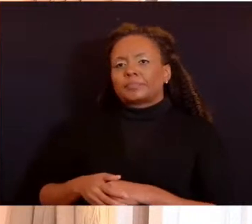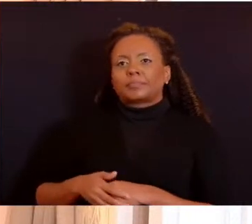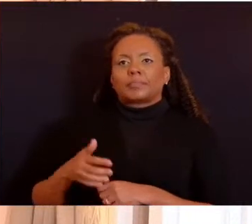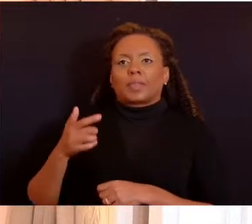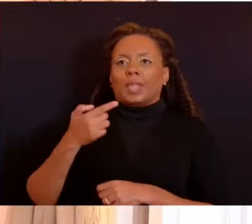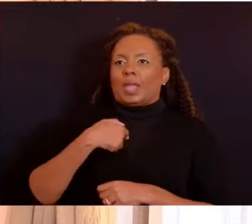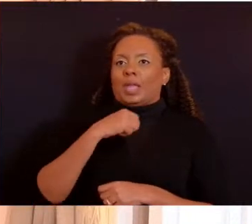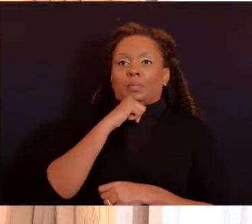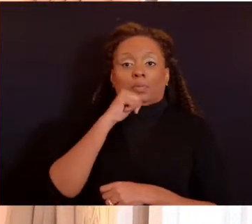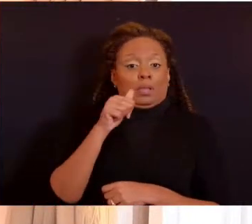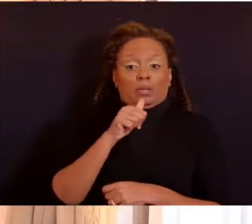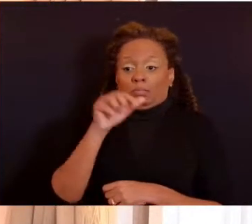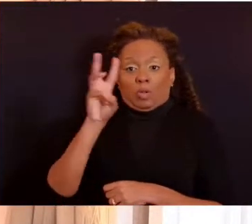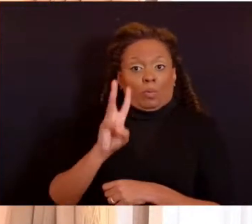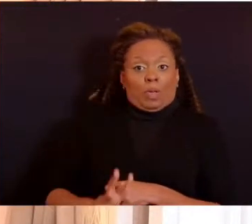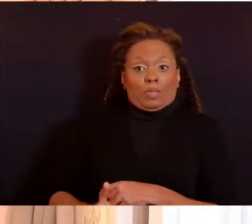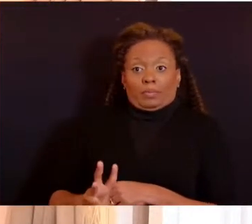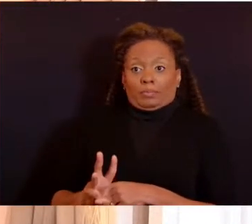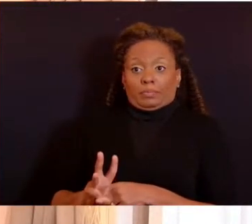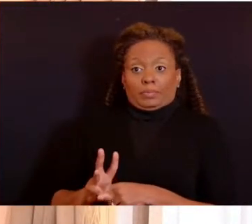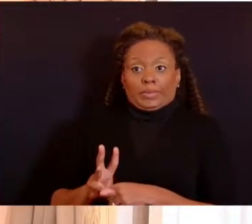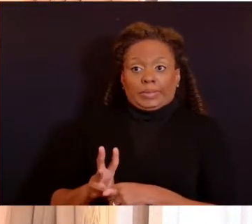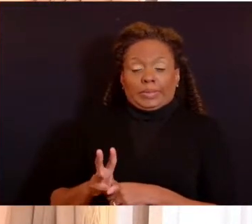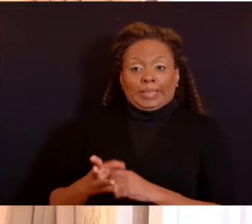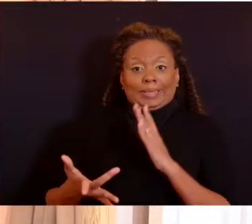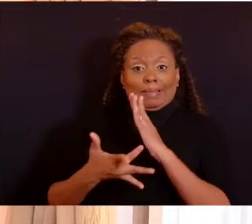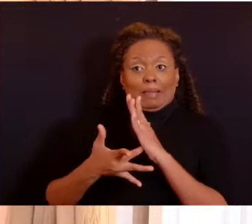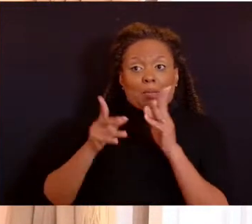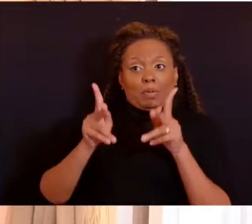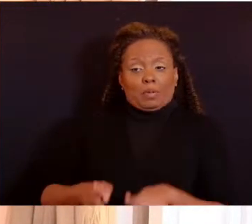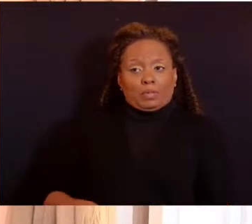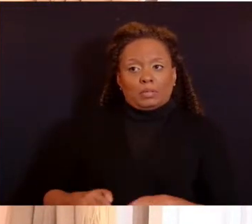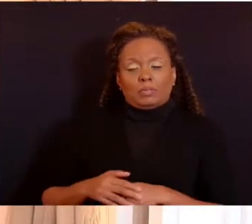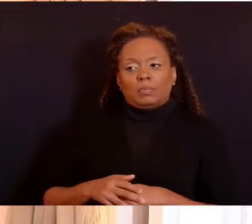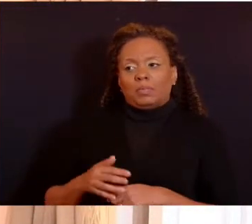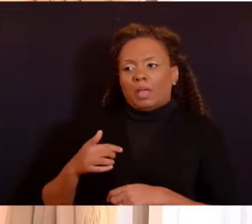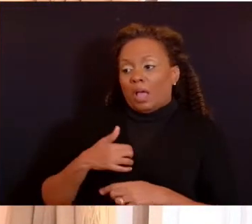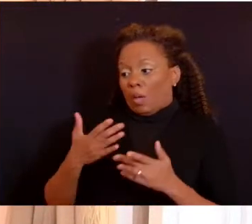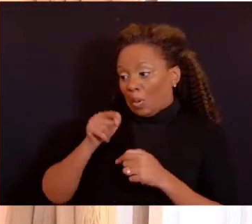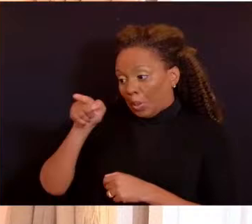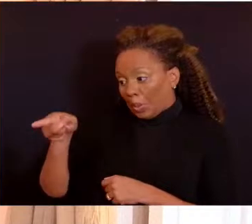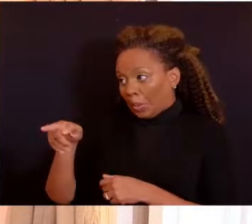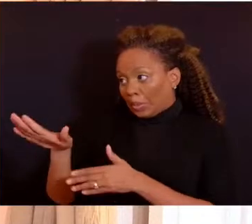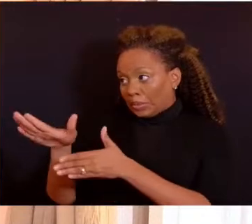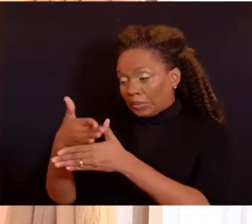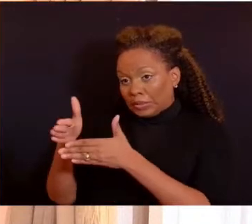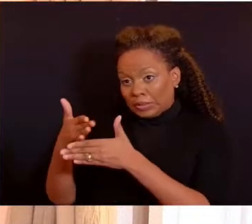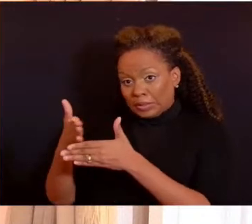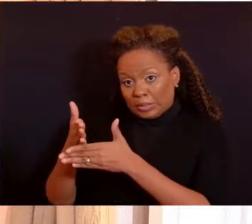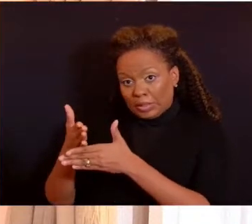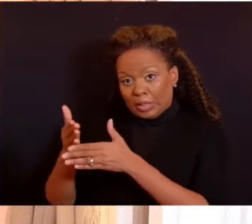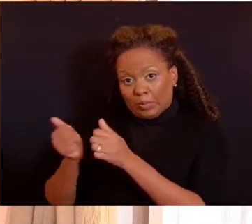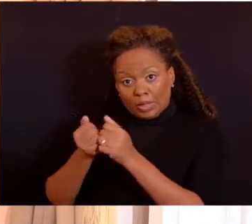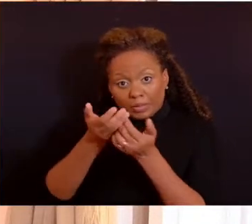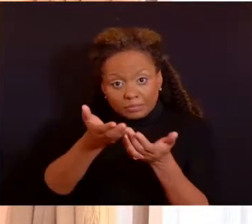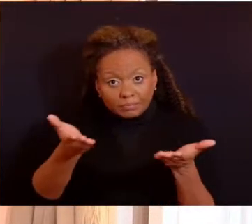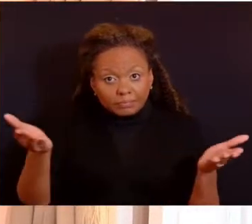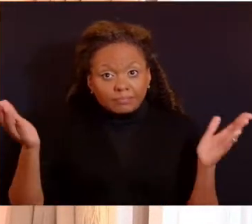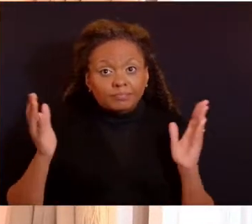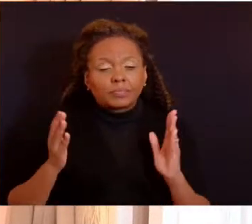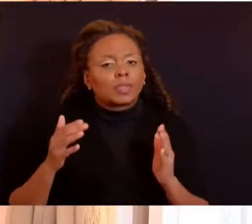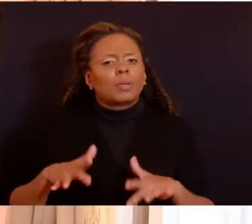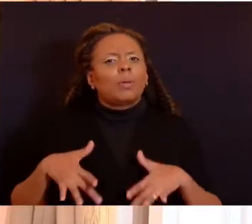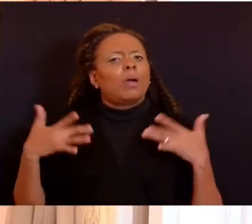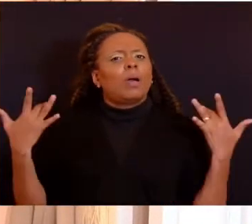am not a meteorologist, but I would certainly like you to share with them briefly what you shared with me as to what